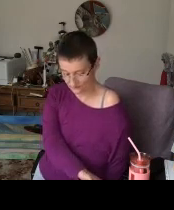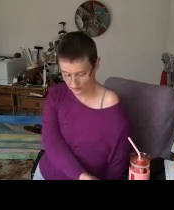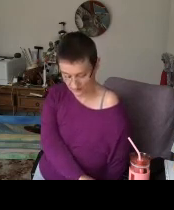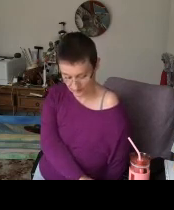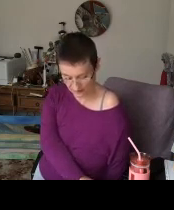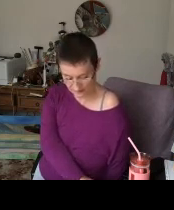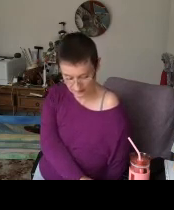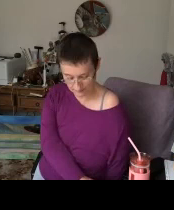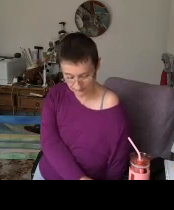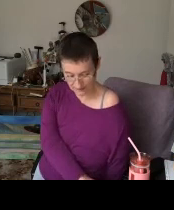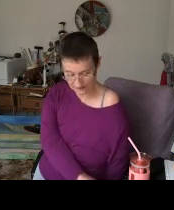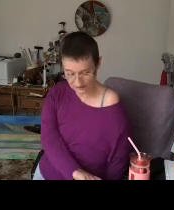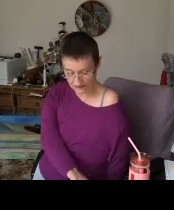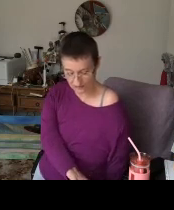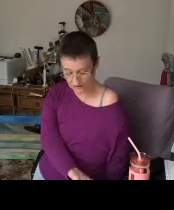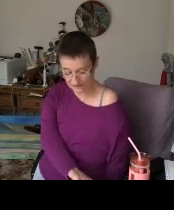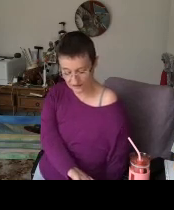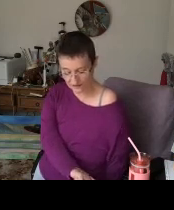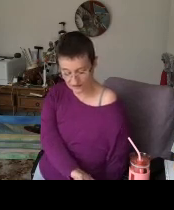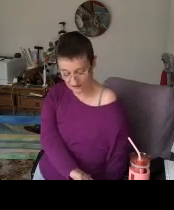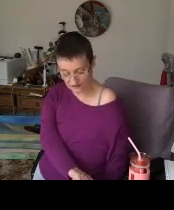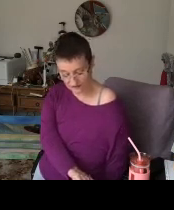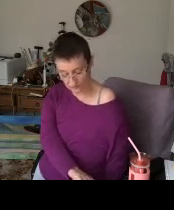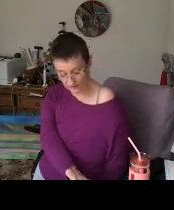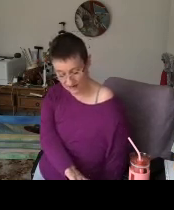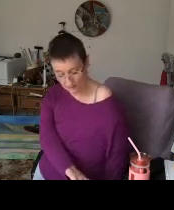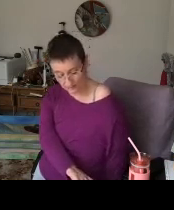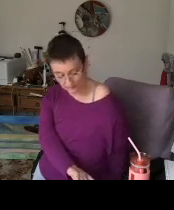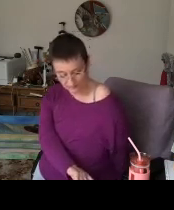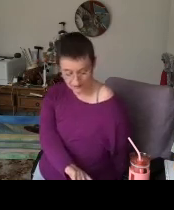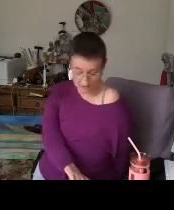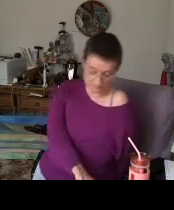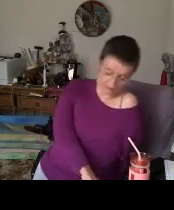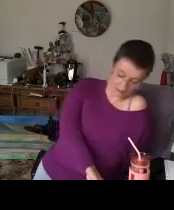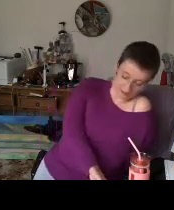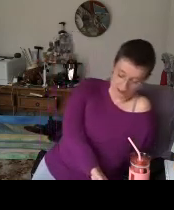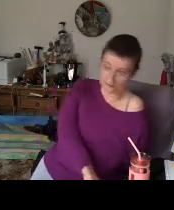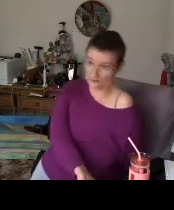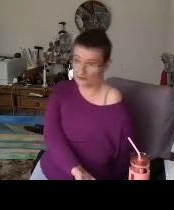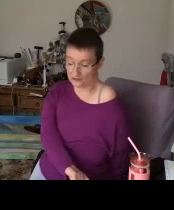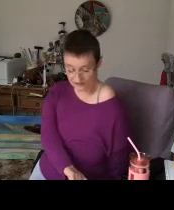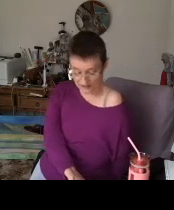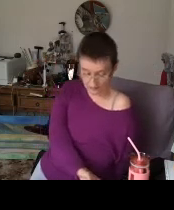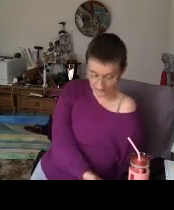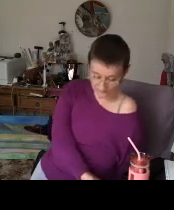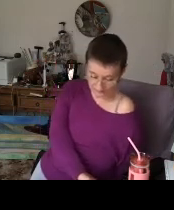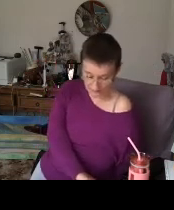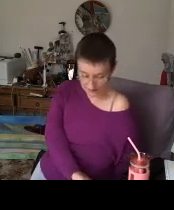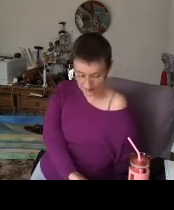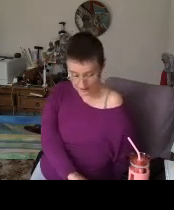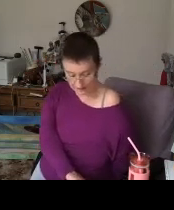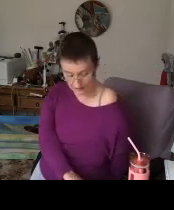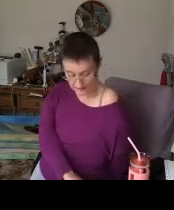massive big space. So this was a residence lease with Apple, over actually 6